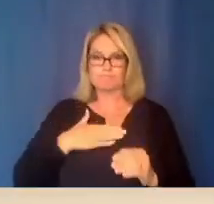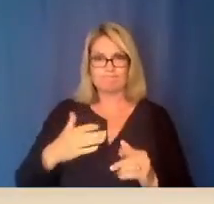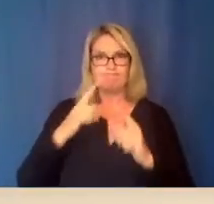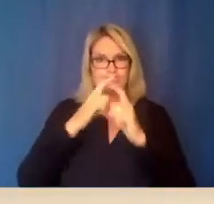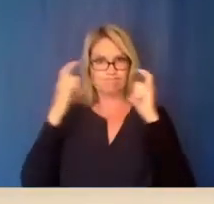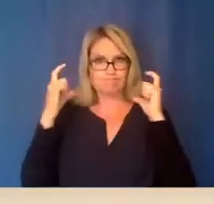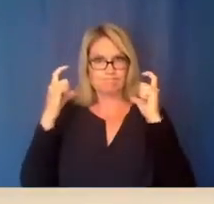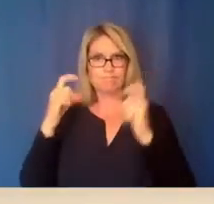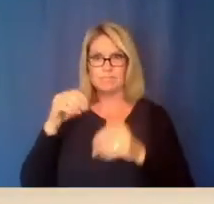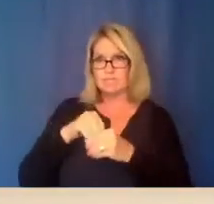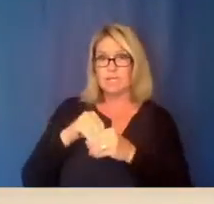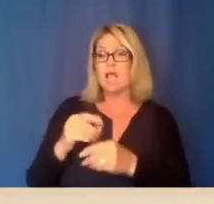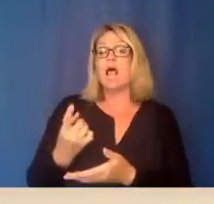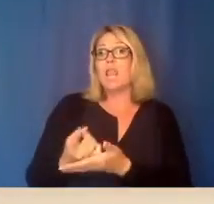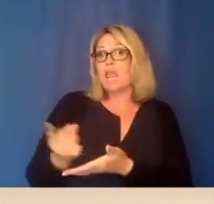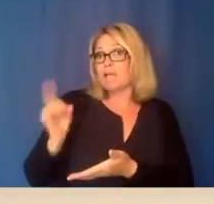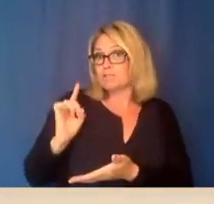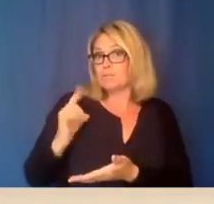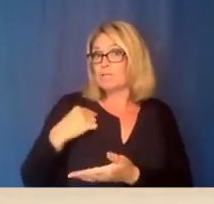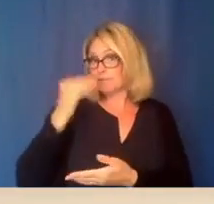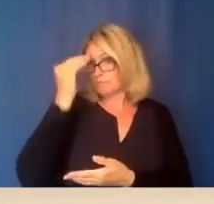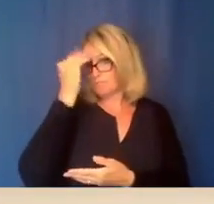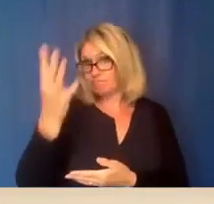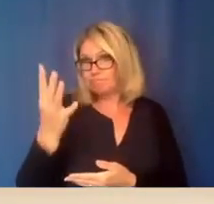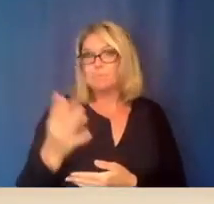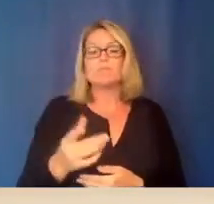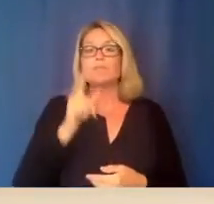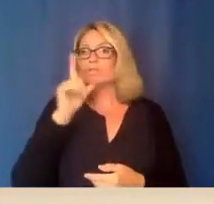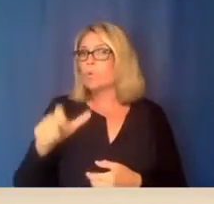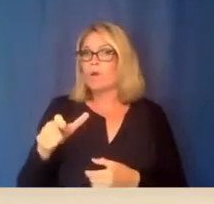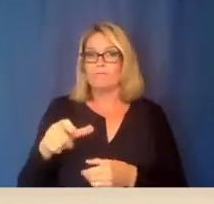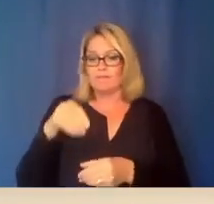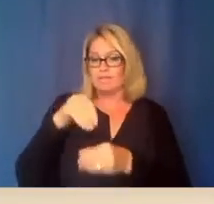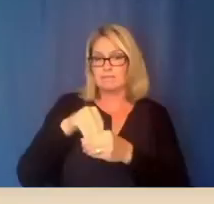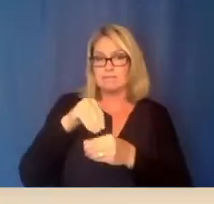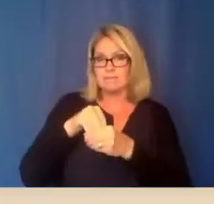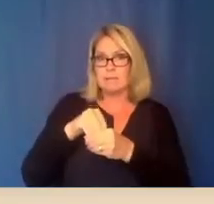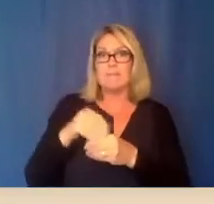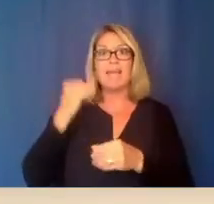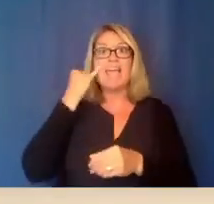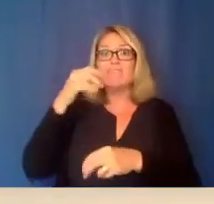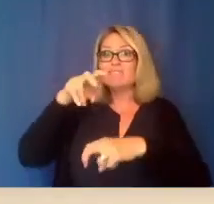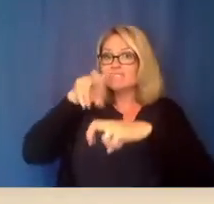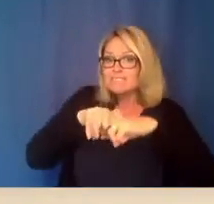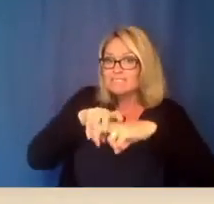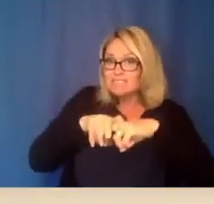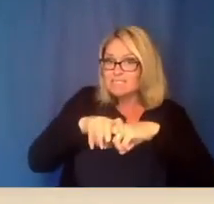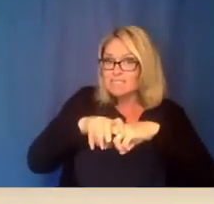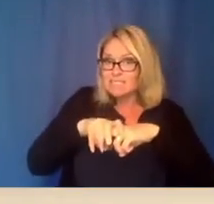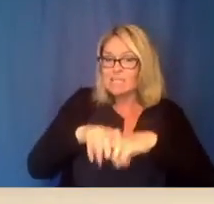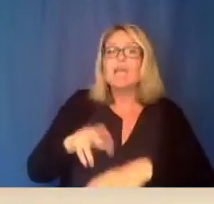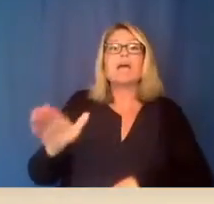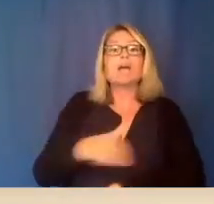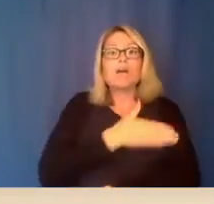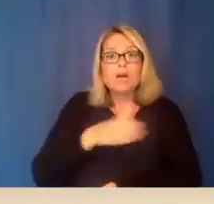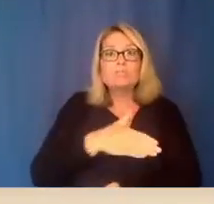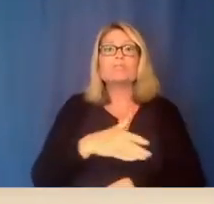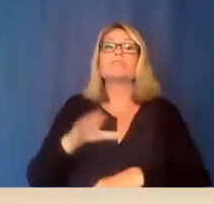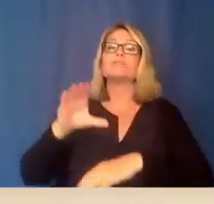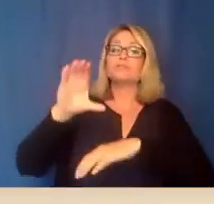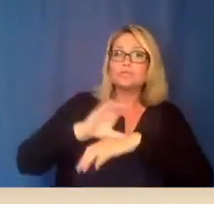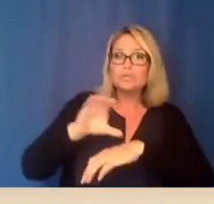Last week, we announced it is no longer required for individuals to wear masks while seated at indoor events such as concerts and worship